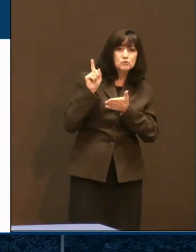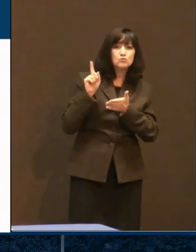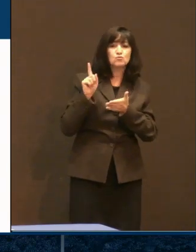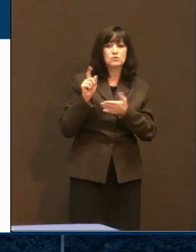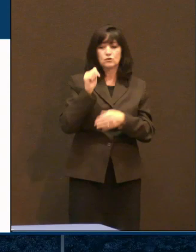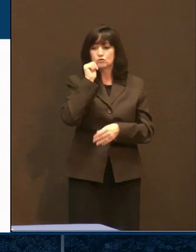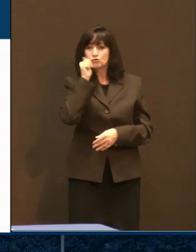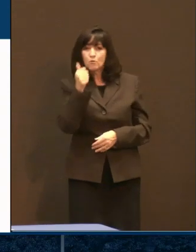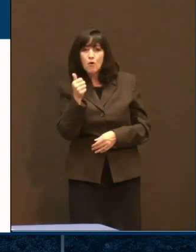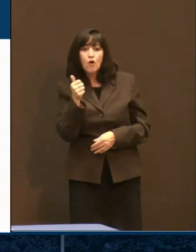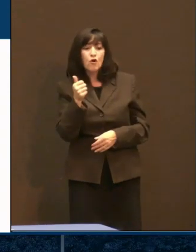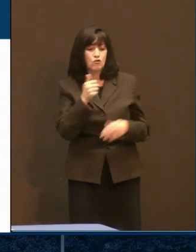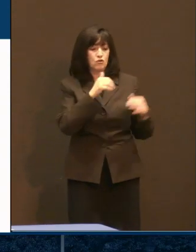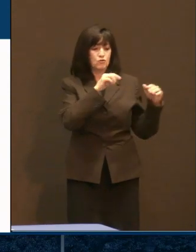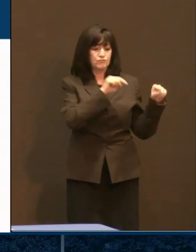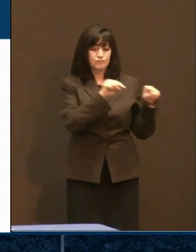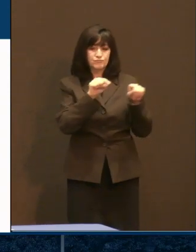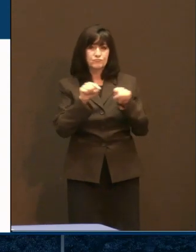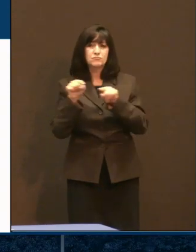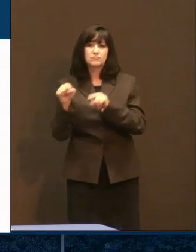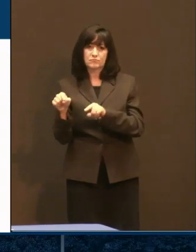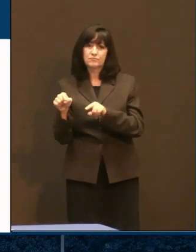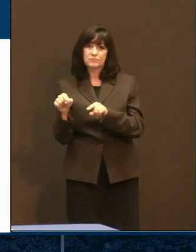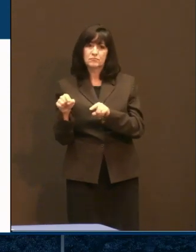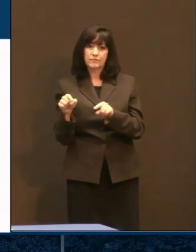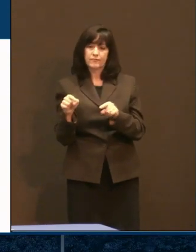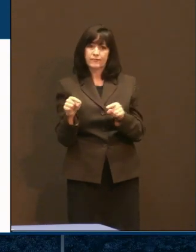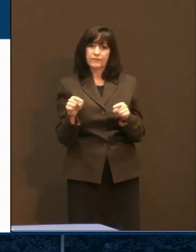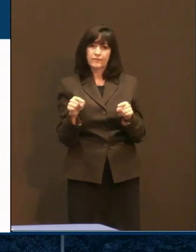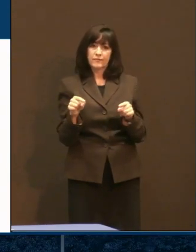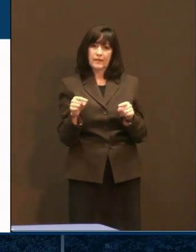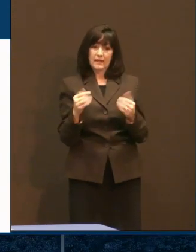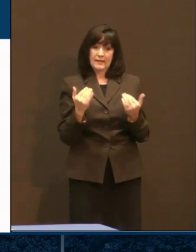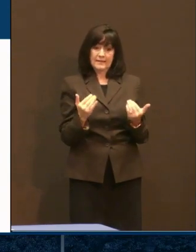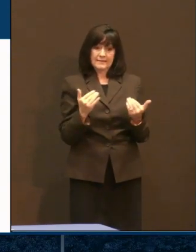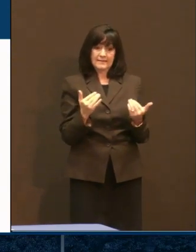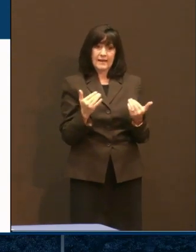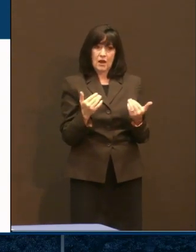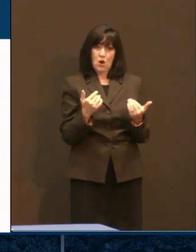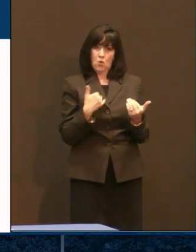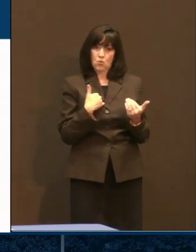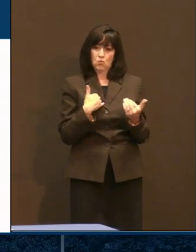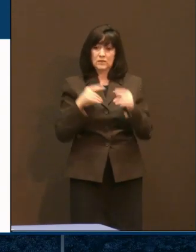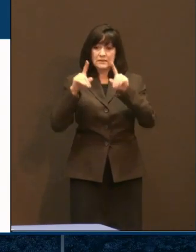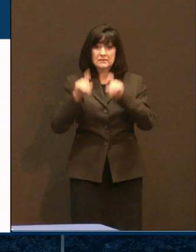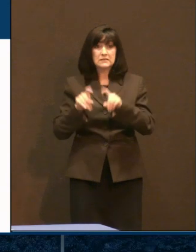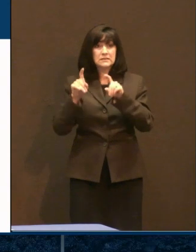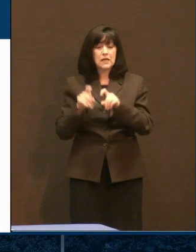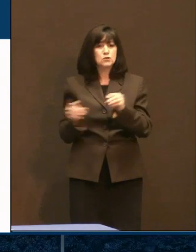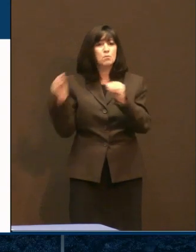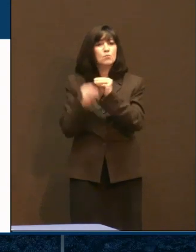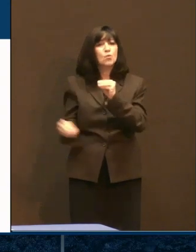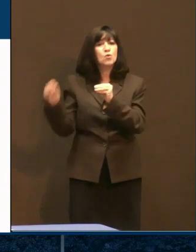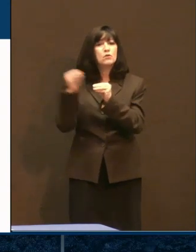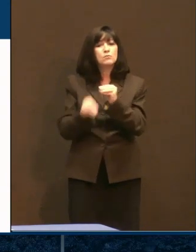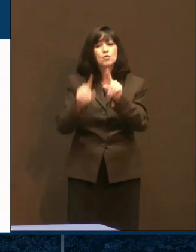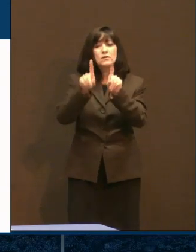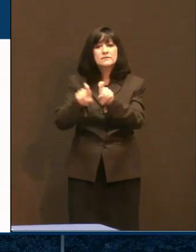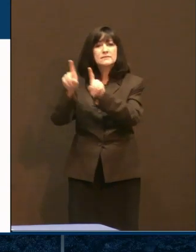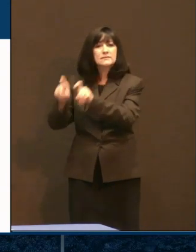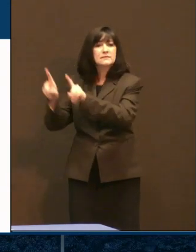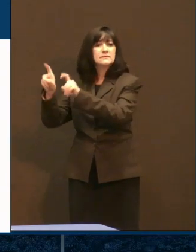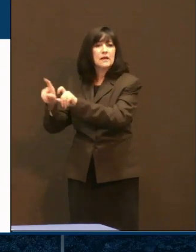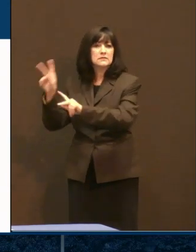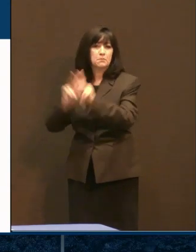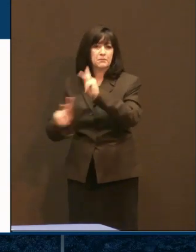being given the fact that we're more intensely or increasing the number of tests each day. And so one measure of